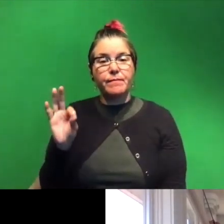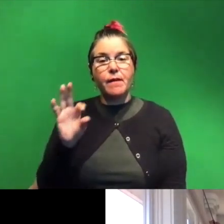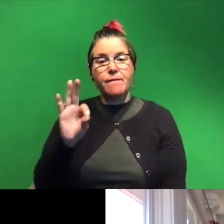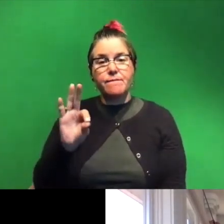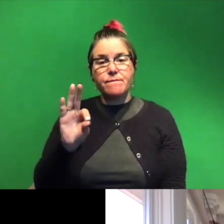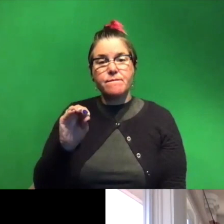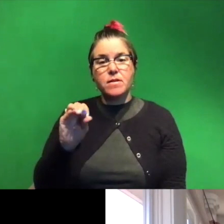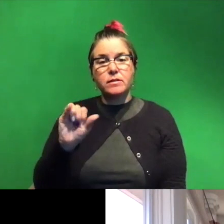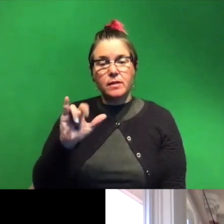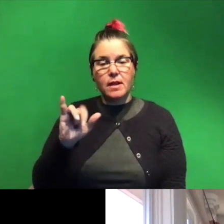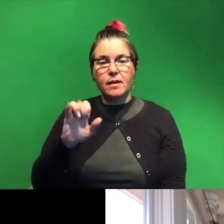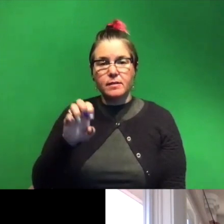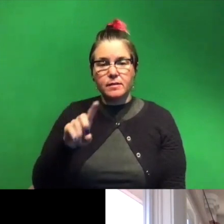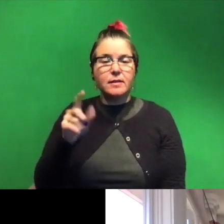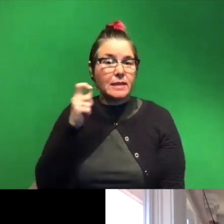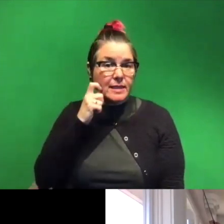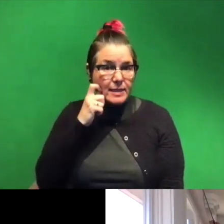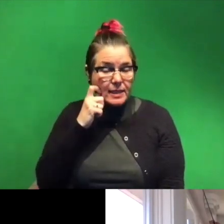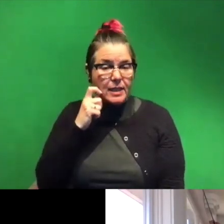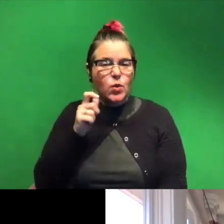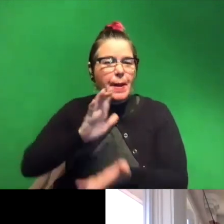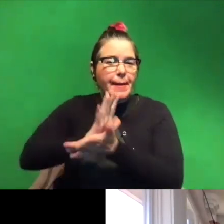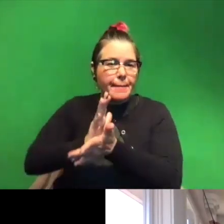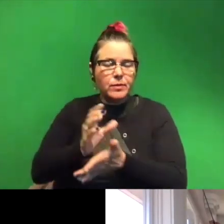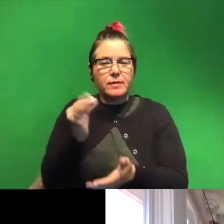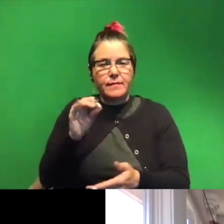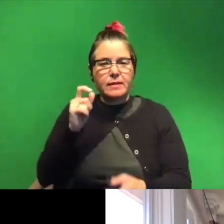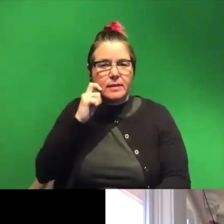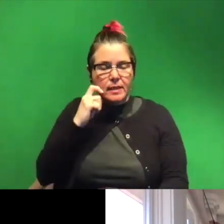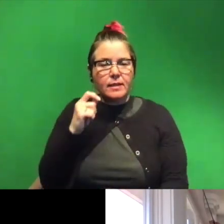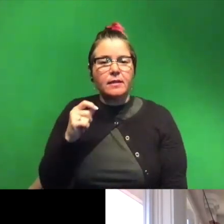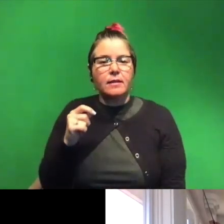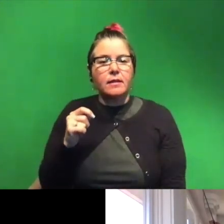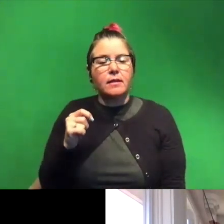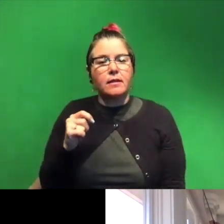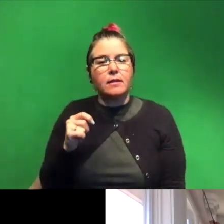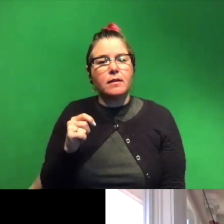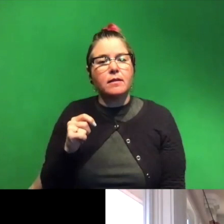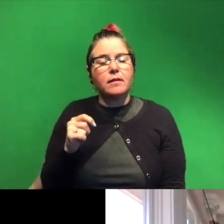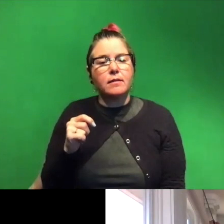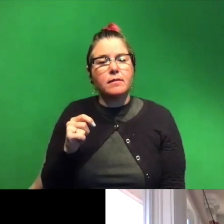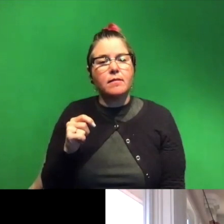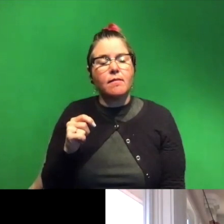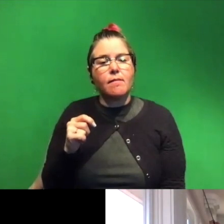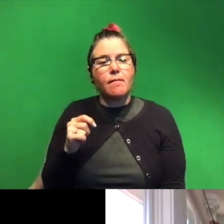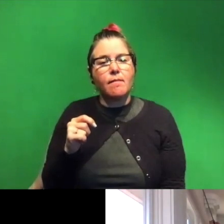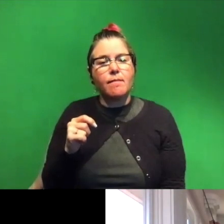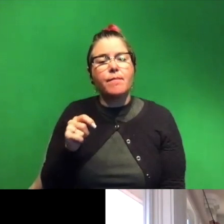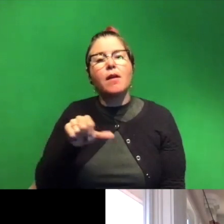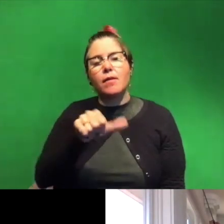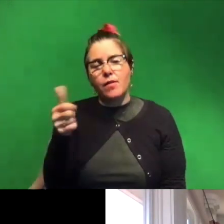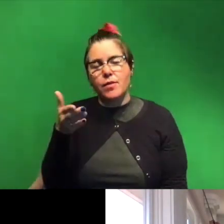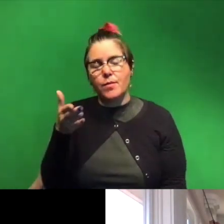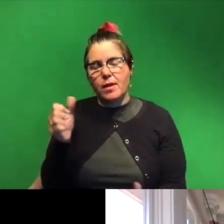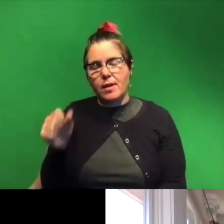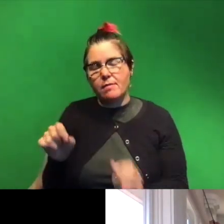fossilized skin or imprints of skin. Wow. And another way that we